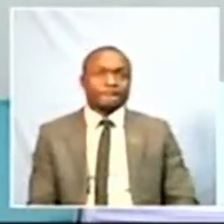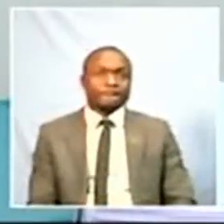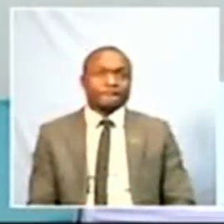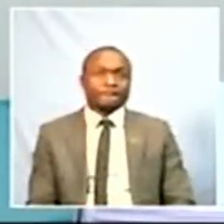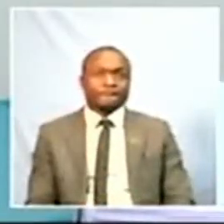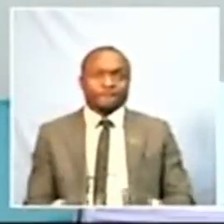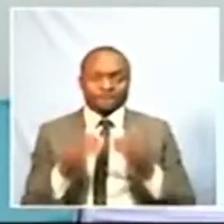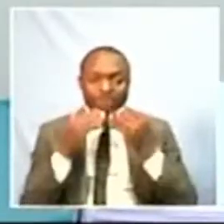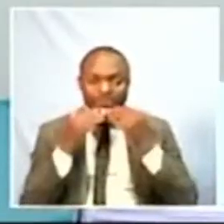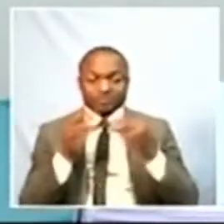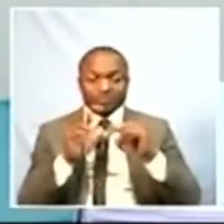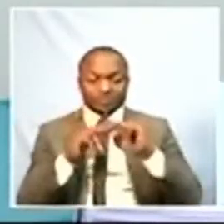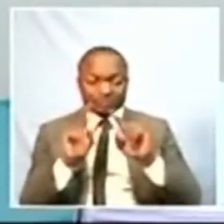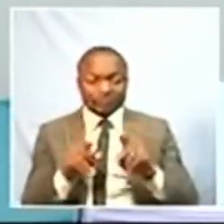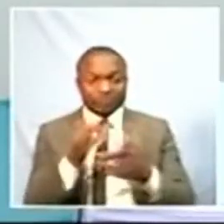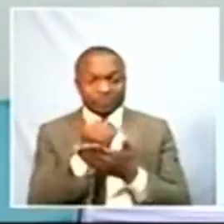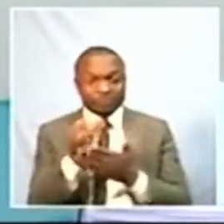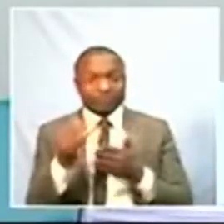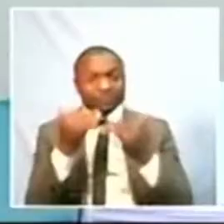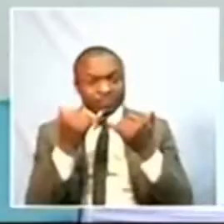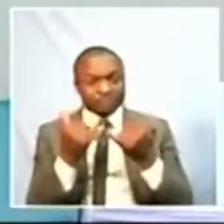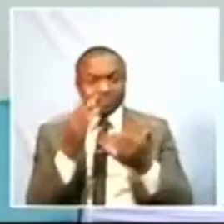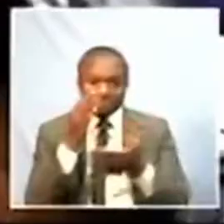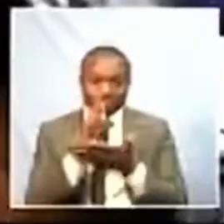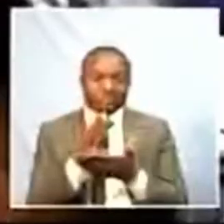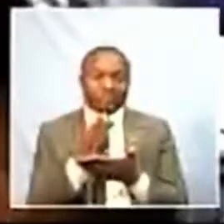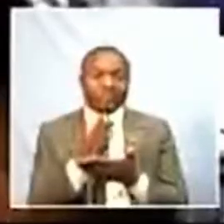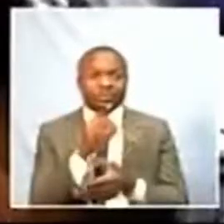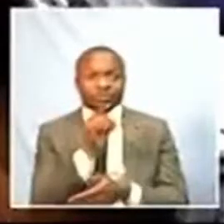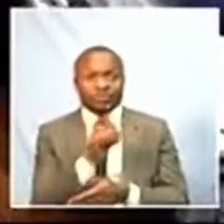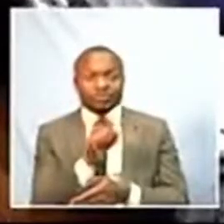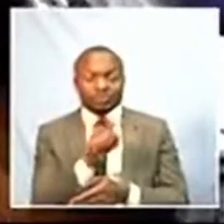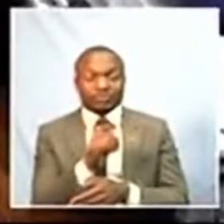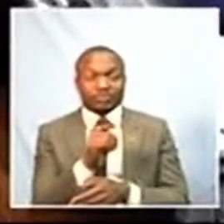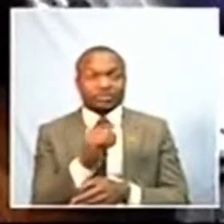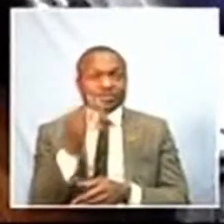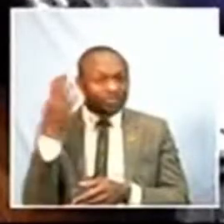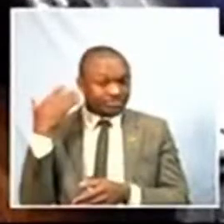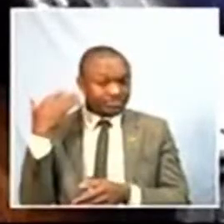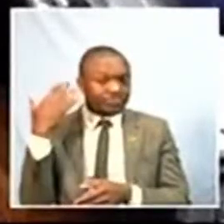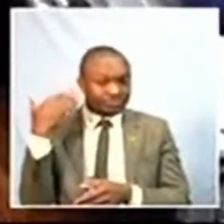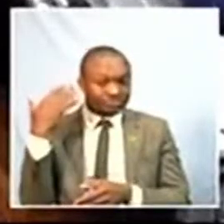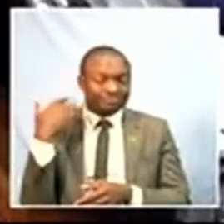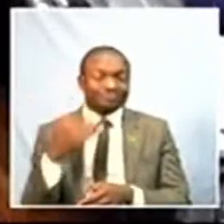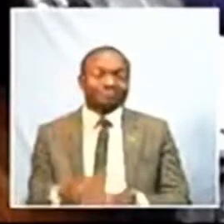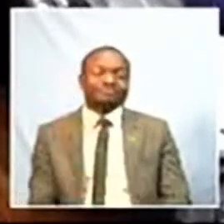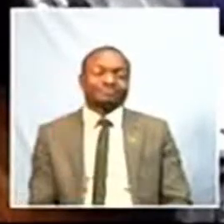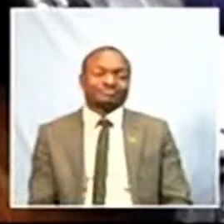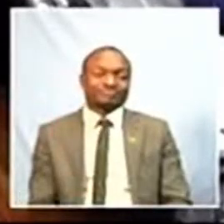Thank you, Chair. The issue now, I think, is stopped. I think that is at that time, Chair.